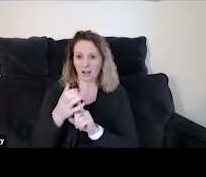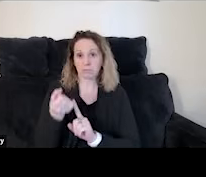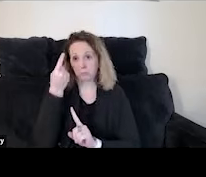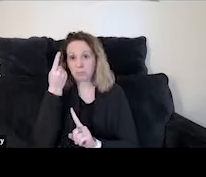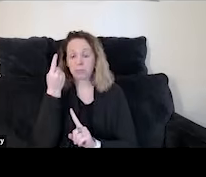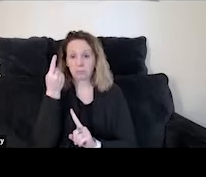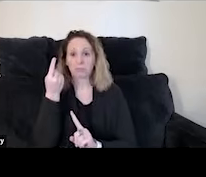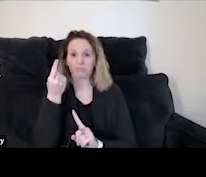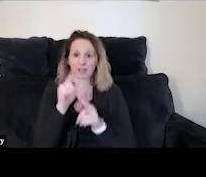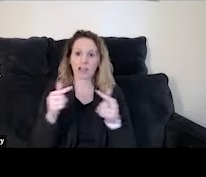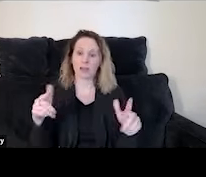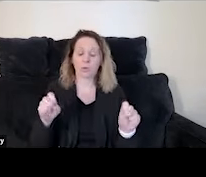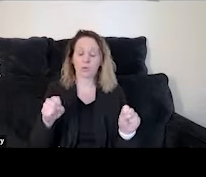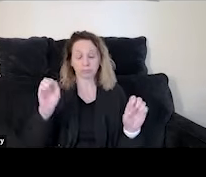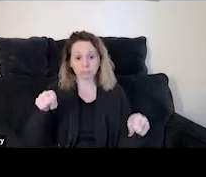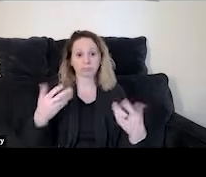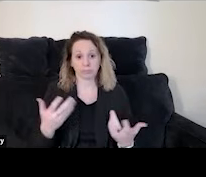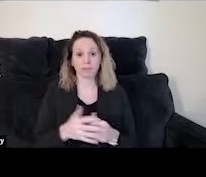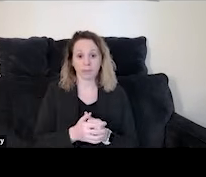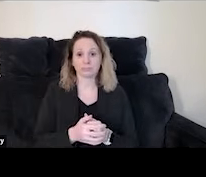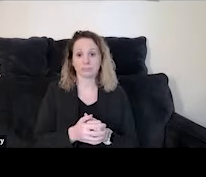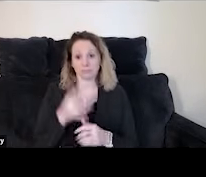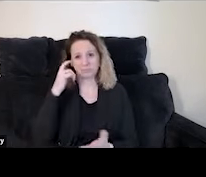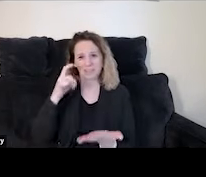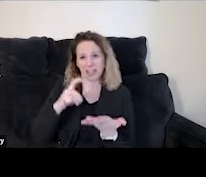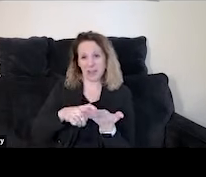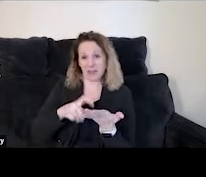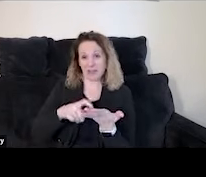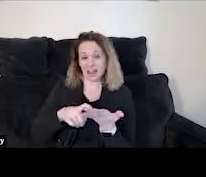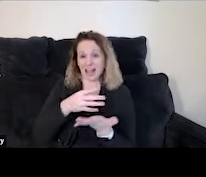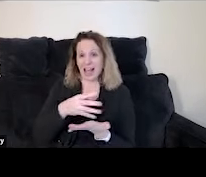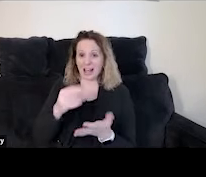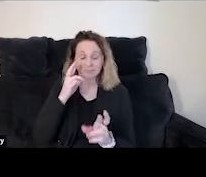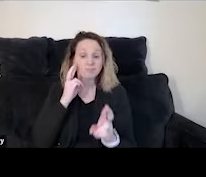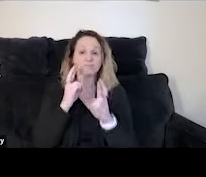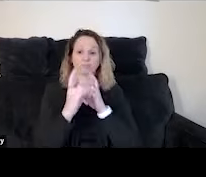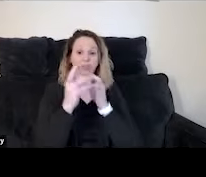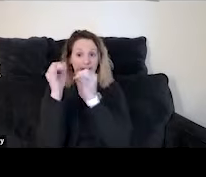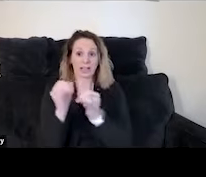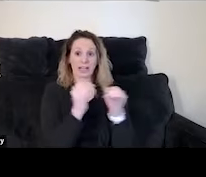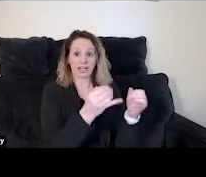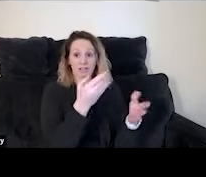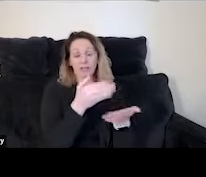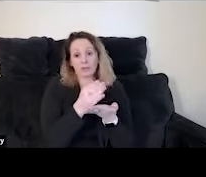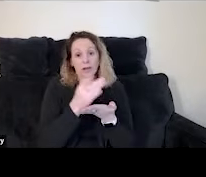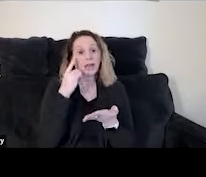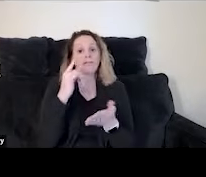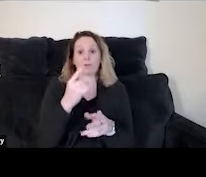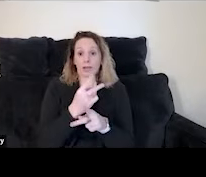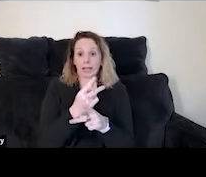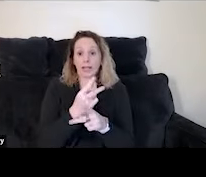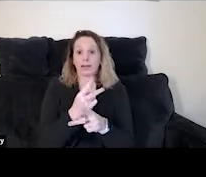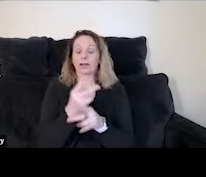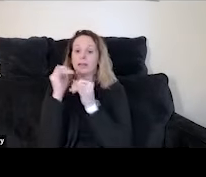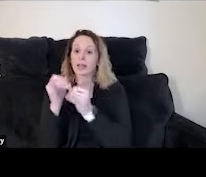and linguistically competent. That also means that they recognize and respect an individual's right to care, the